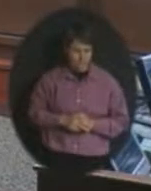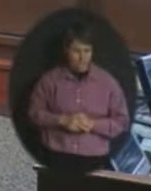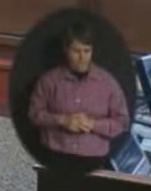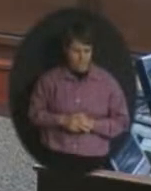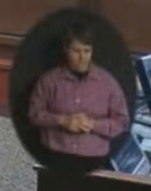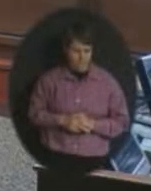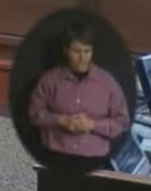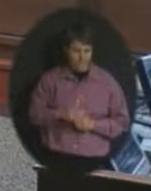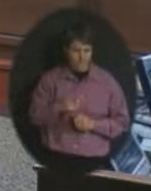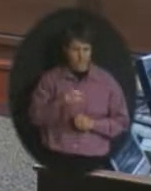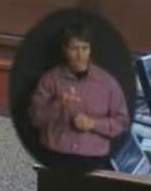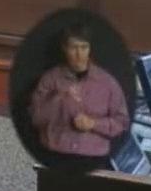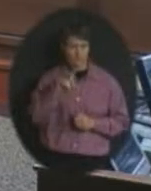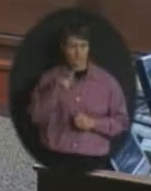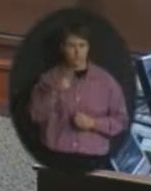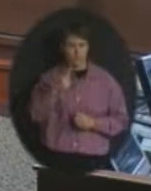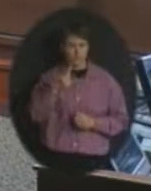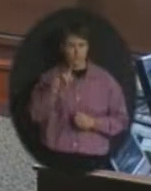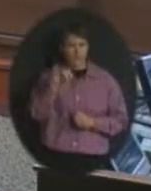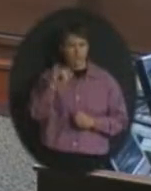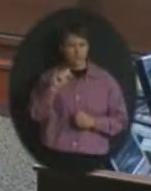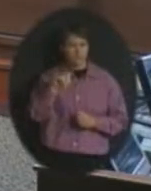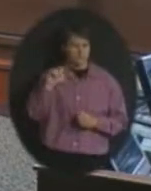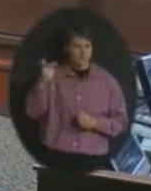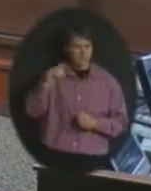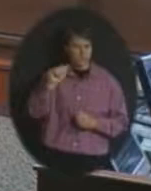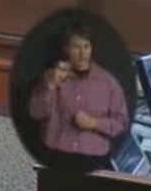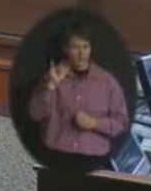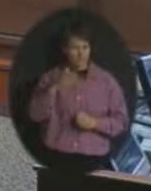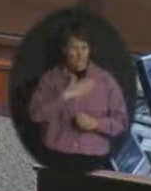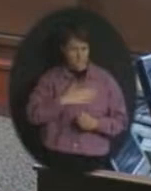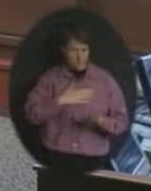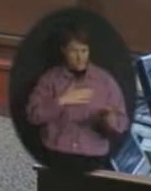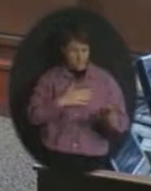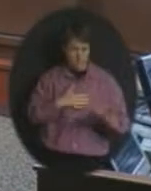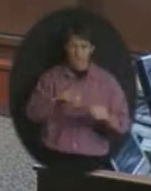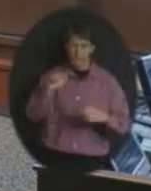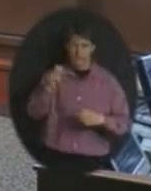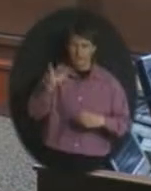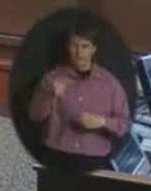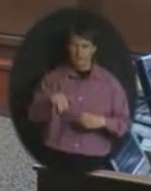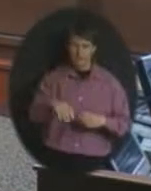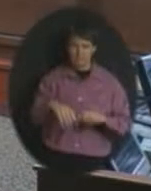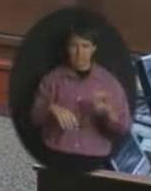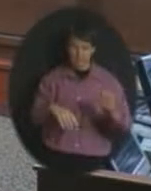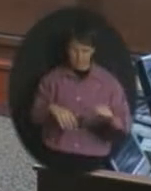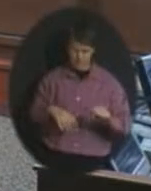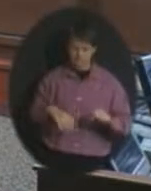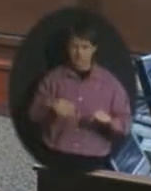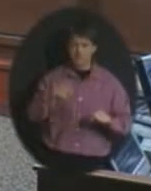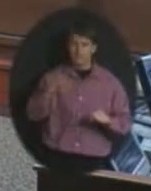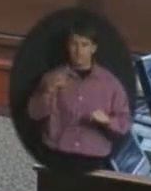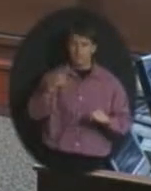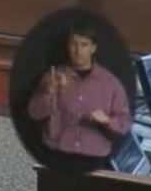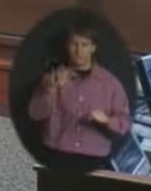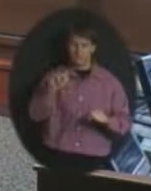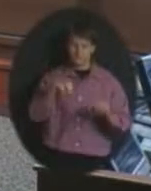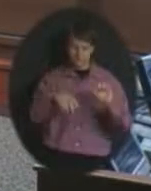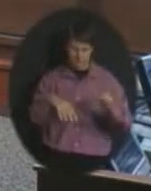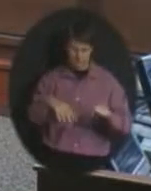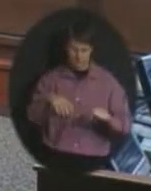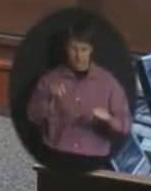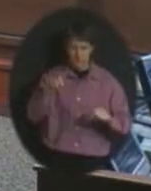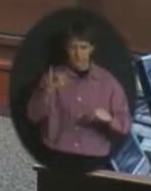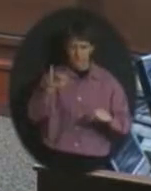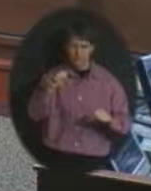Ms. Hibbs, I have a motion by Dr. Daniels and a second by Ms. Ashley. Would you call the roll? Ms. Ashley? Yes. Mrs. Martin? Yes.